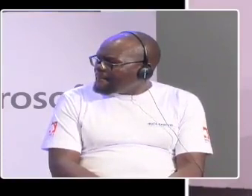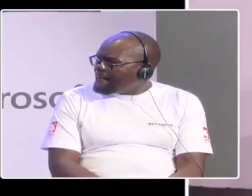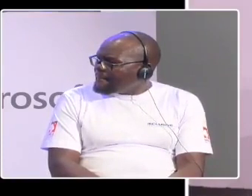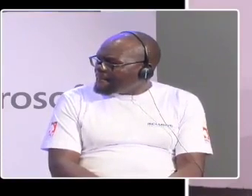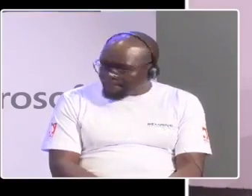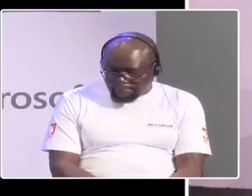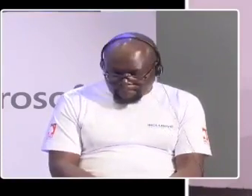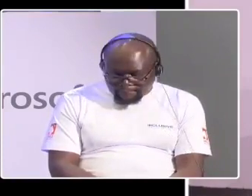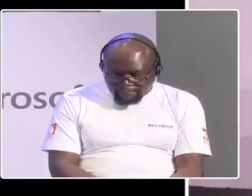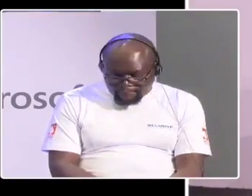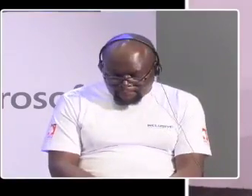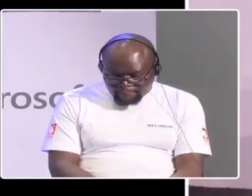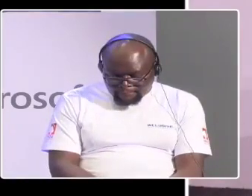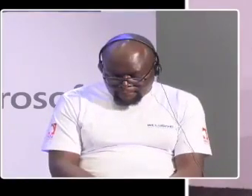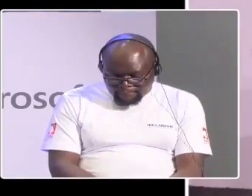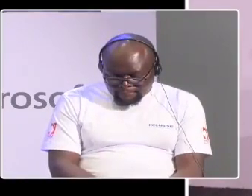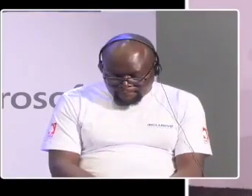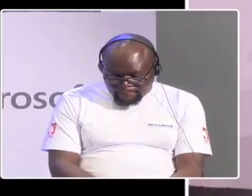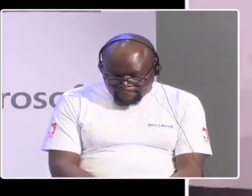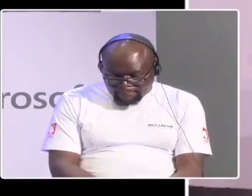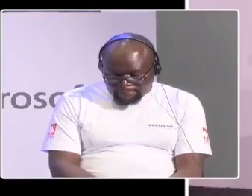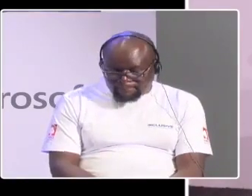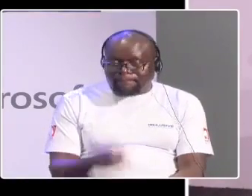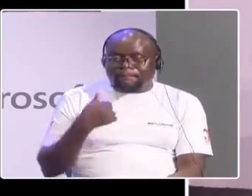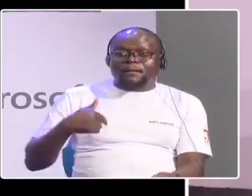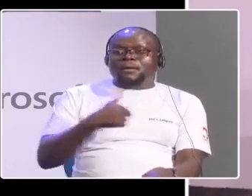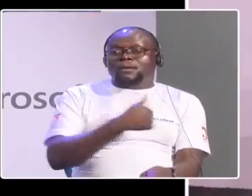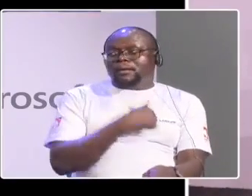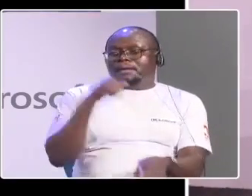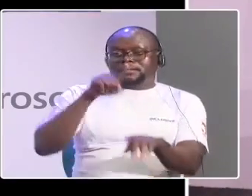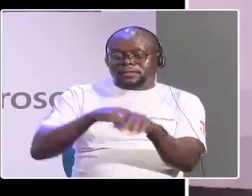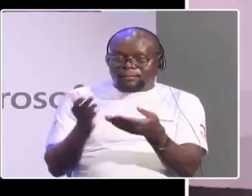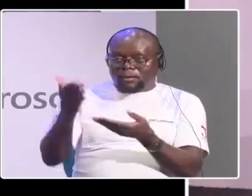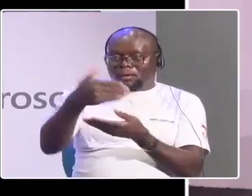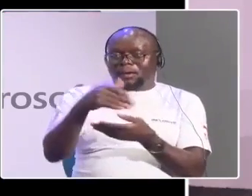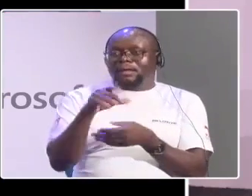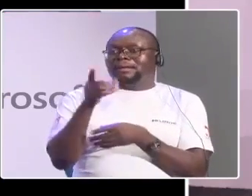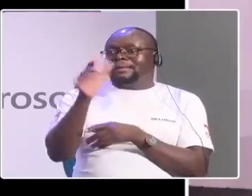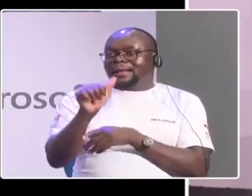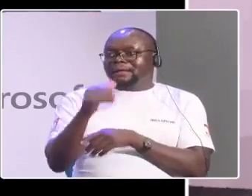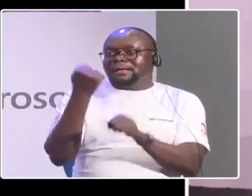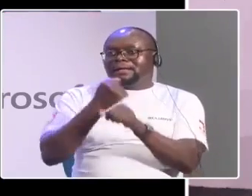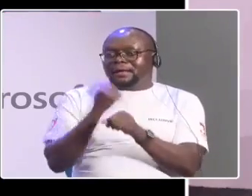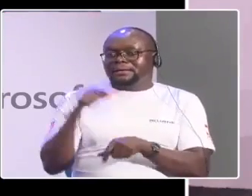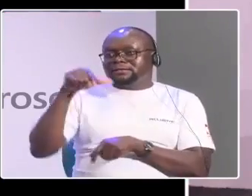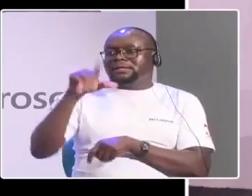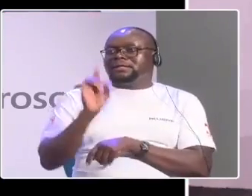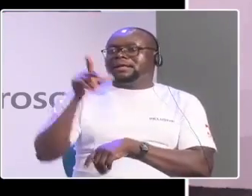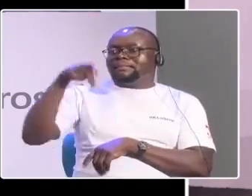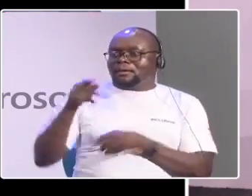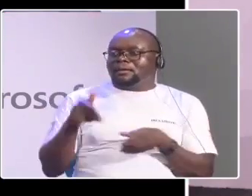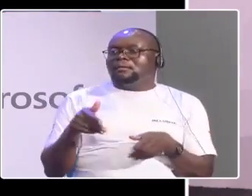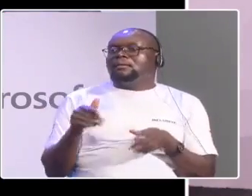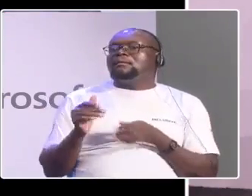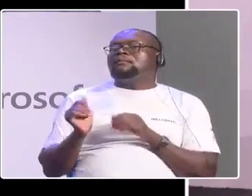the question that was asked in the room. Sure. So when we do collect data, it is done in a GDPR compliant way. All of